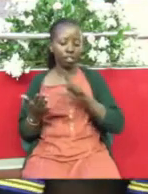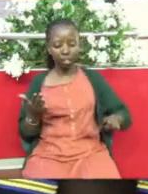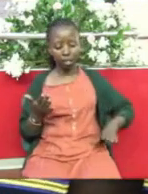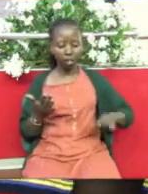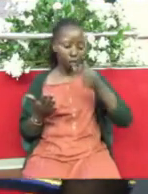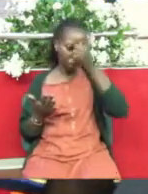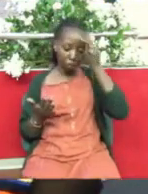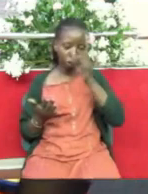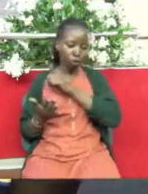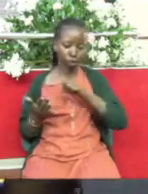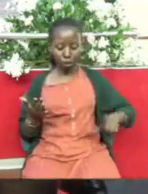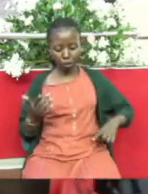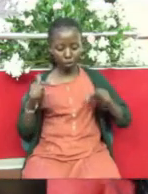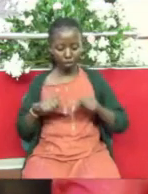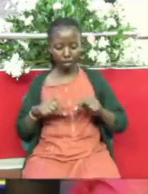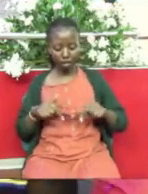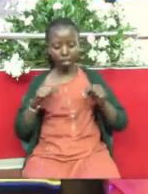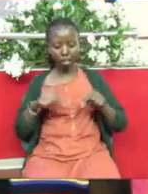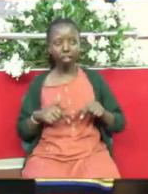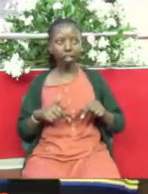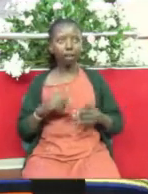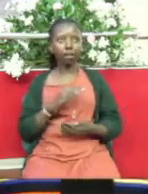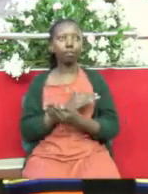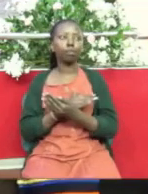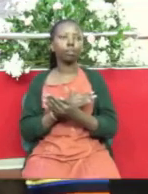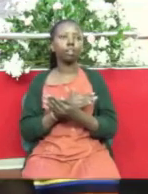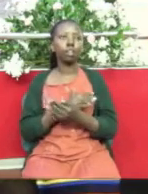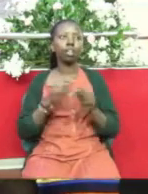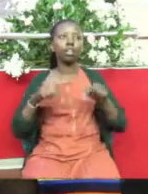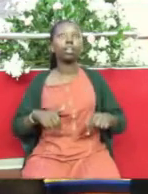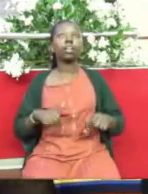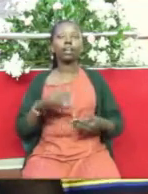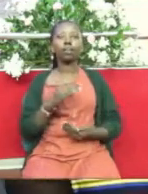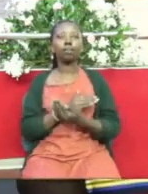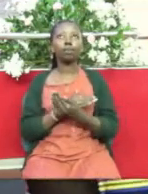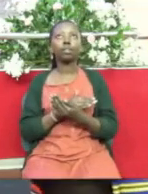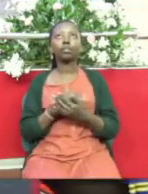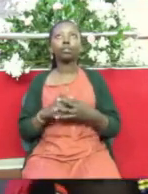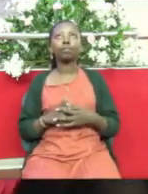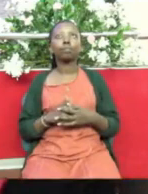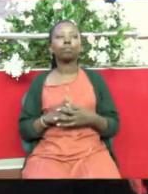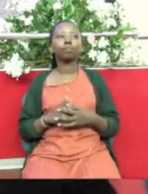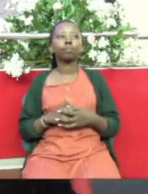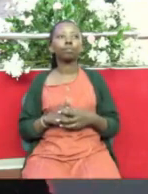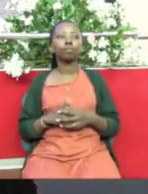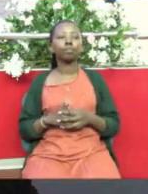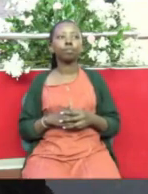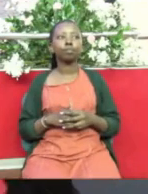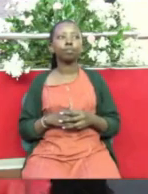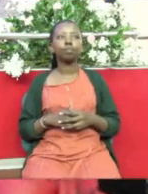is here. He is here this morning. He is here this morning. Oh, Seba,